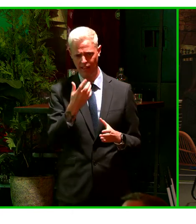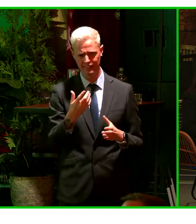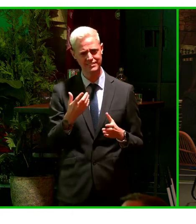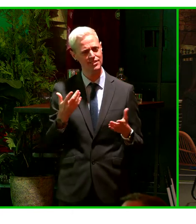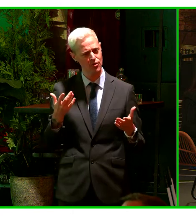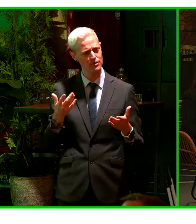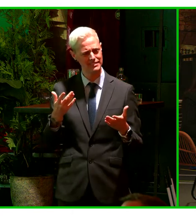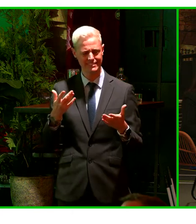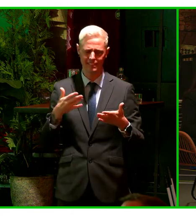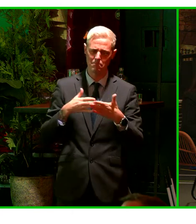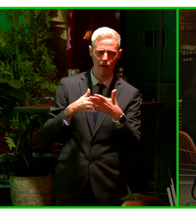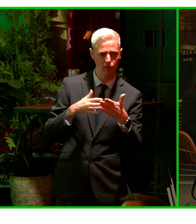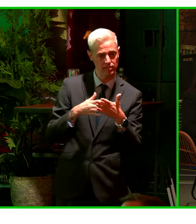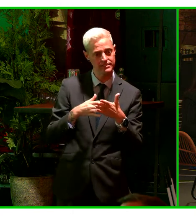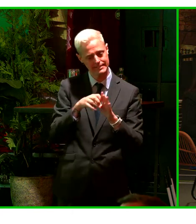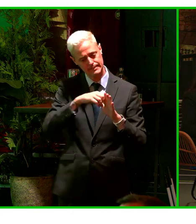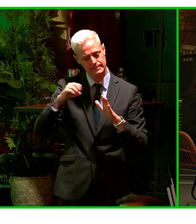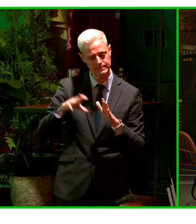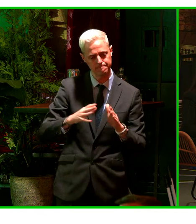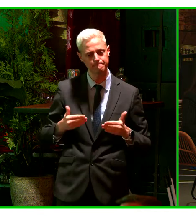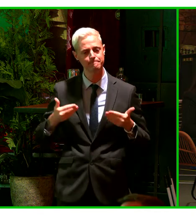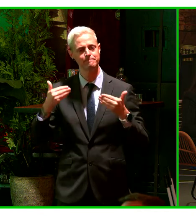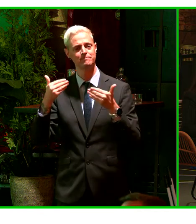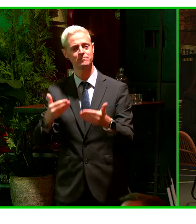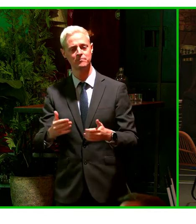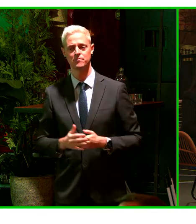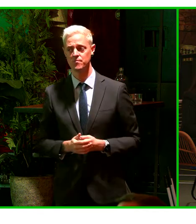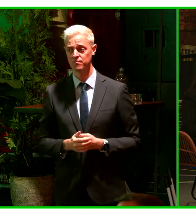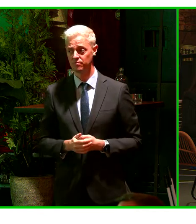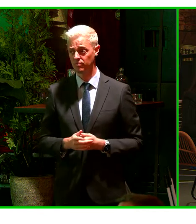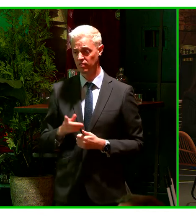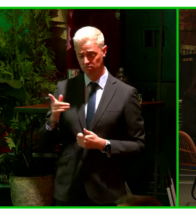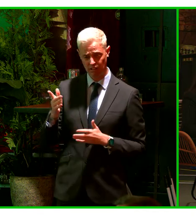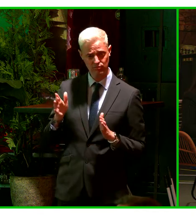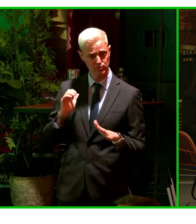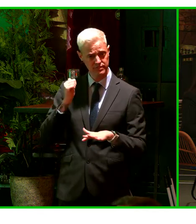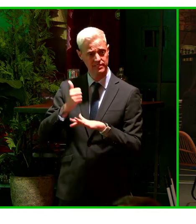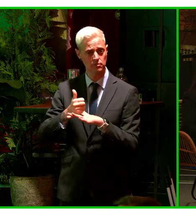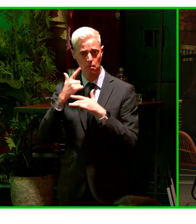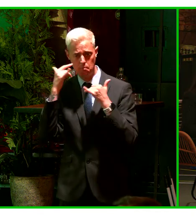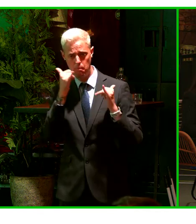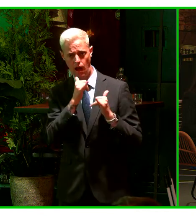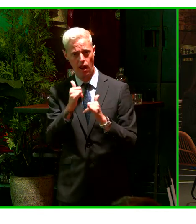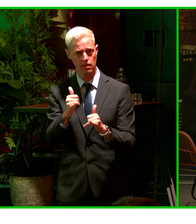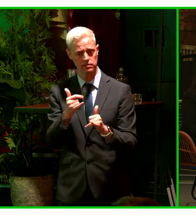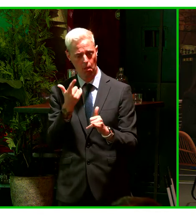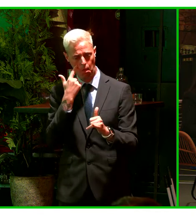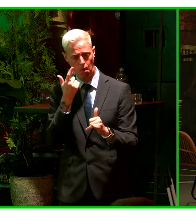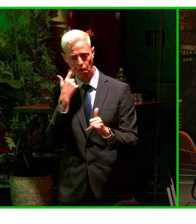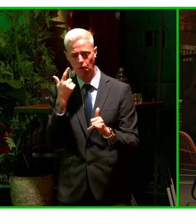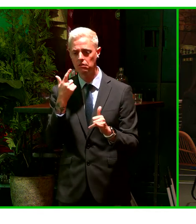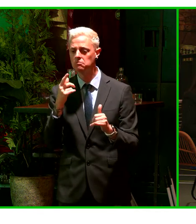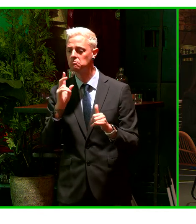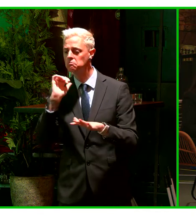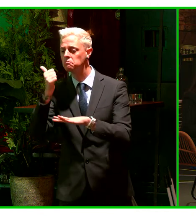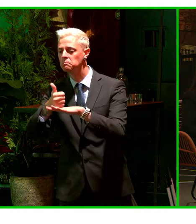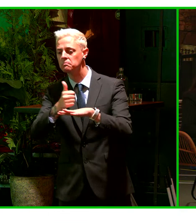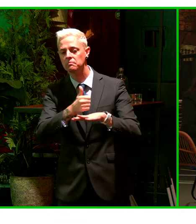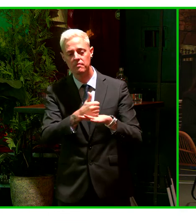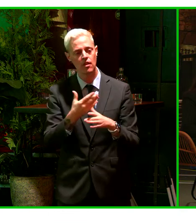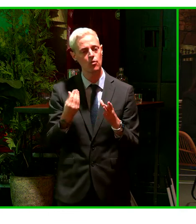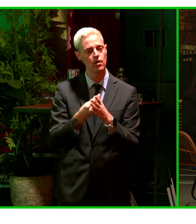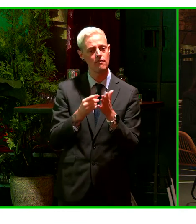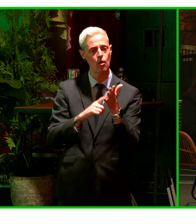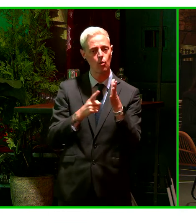bit of a barrier there. We need to get some pilot schemes going, working with the local authorities. On the